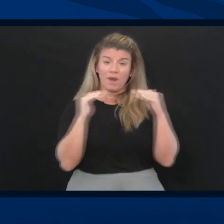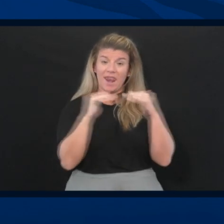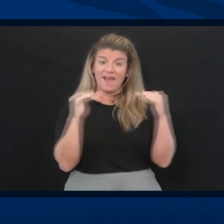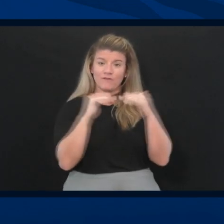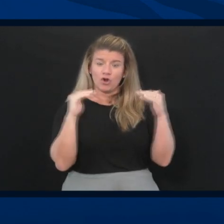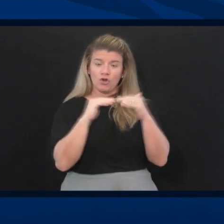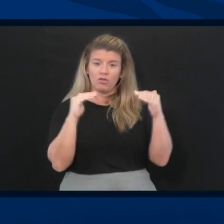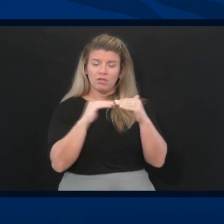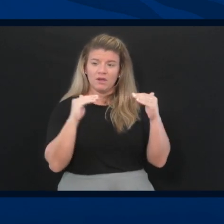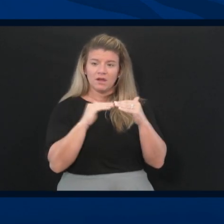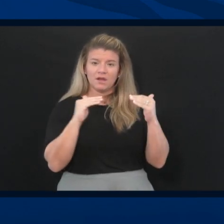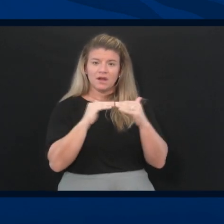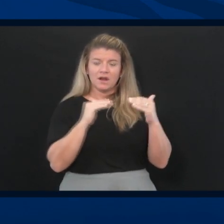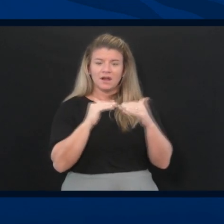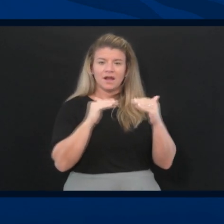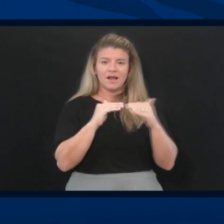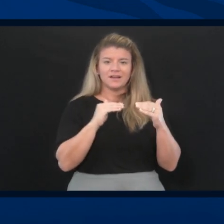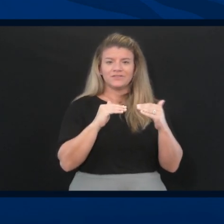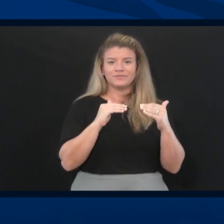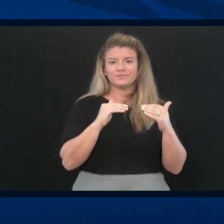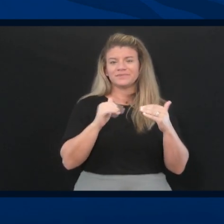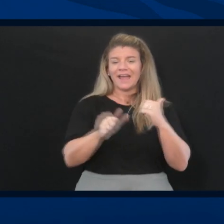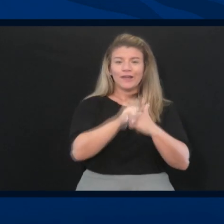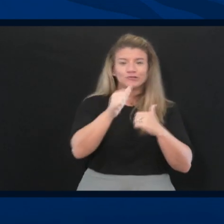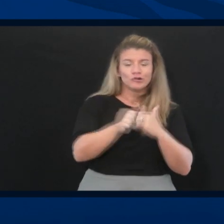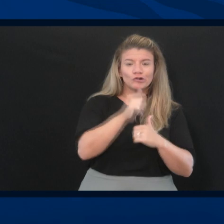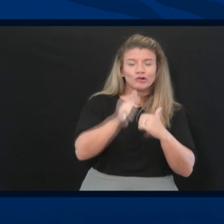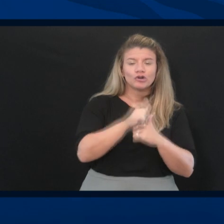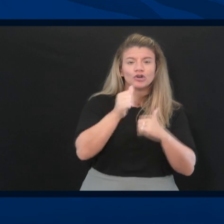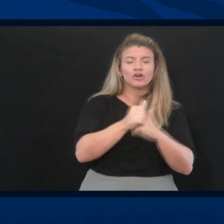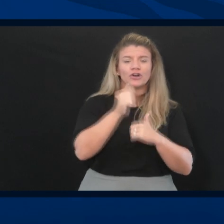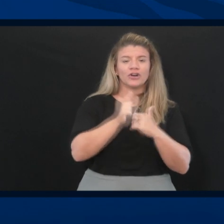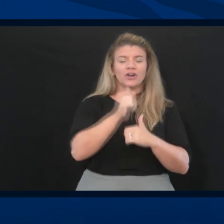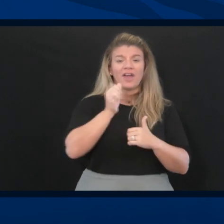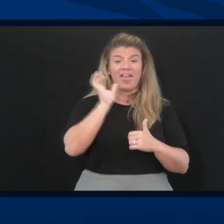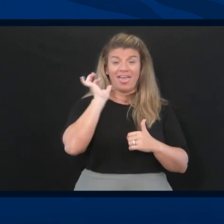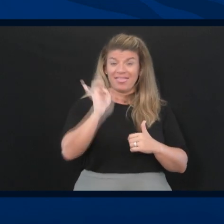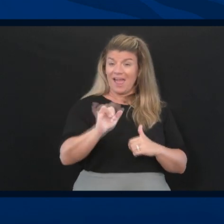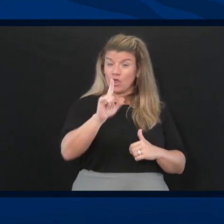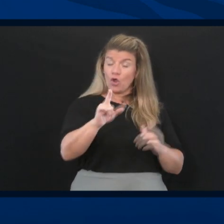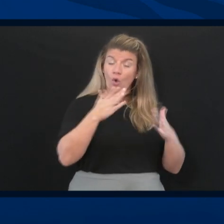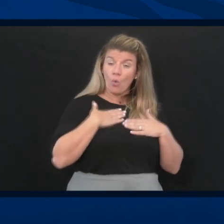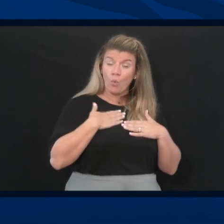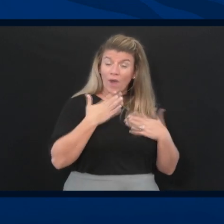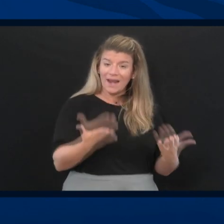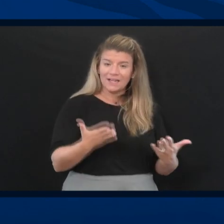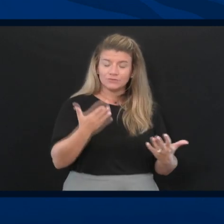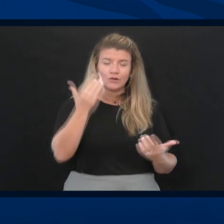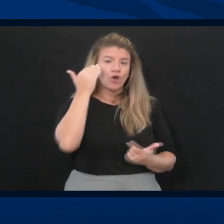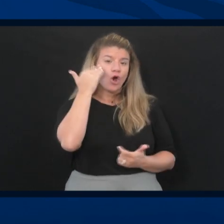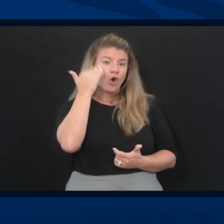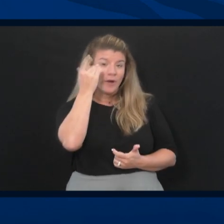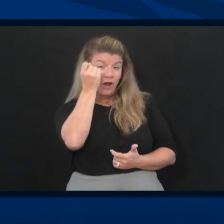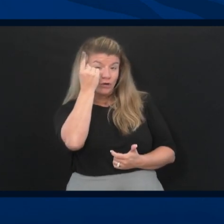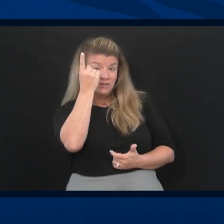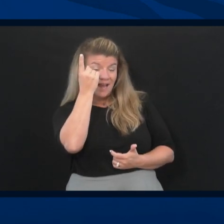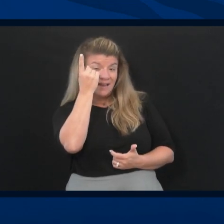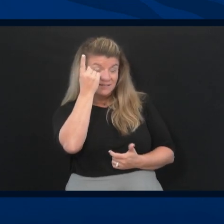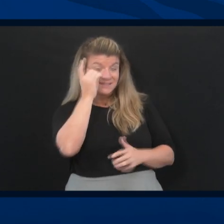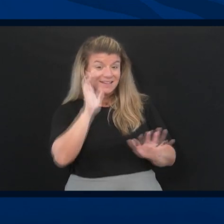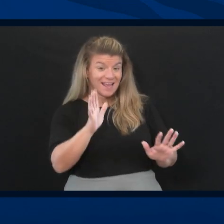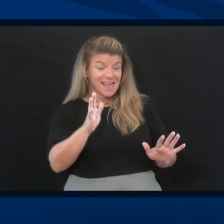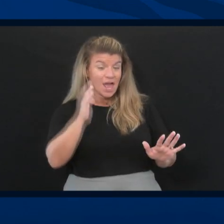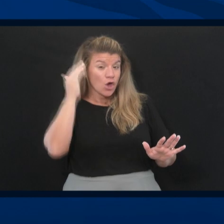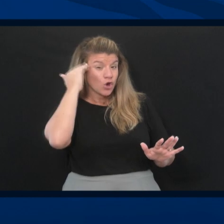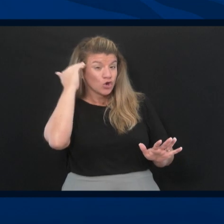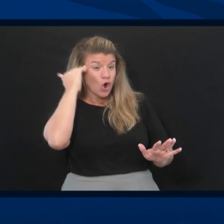hazard that you or the education community is willing to put up with, knowing that there is no